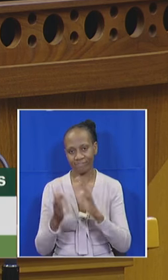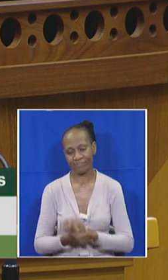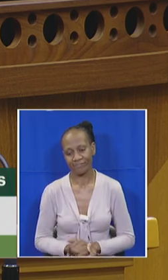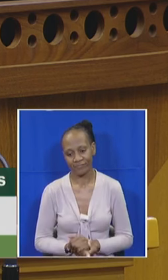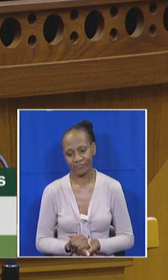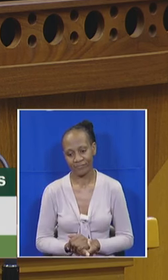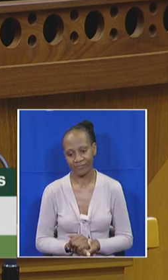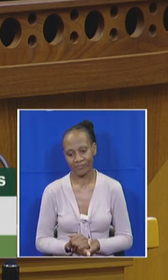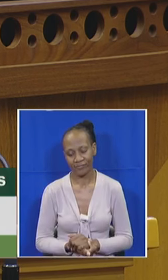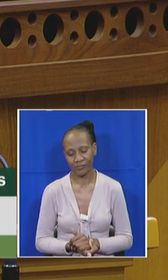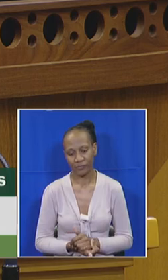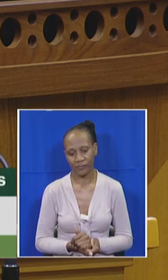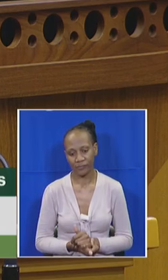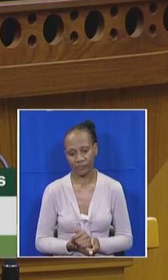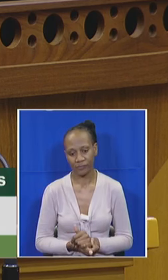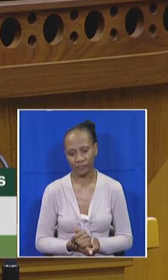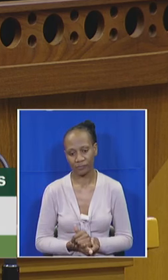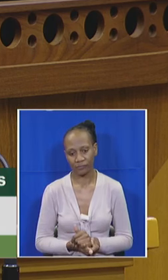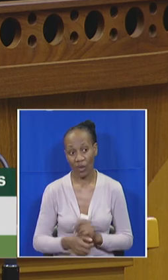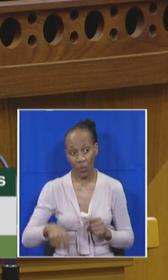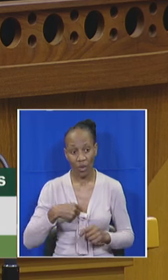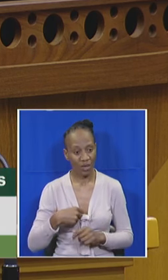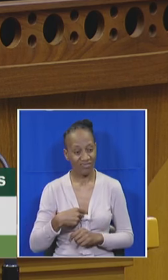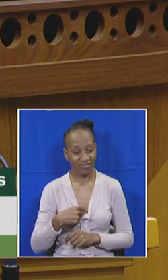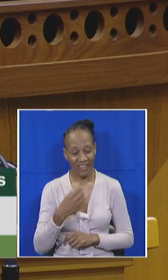We are not going to be apologetic about that.